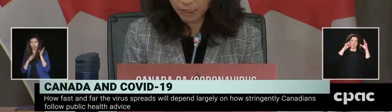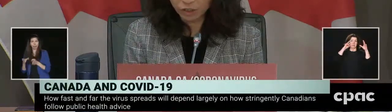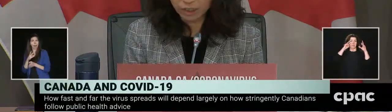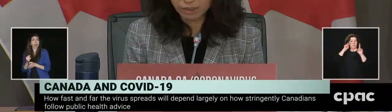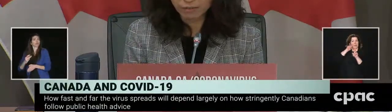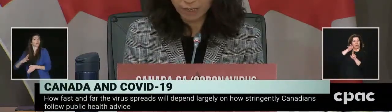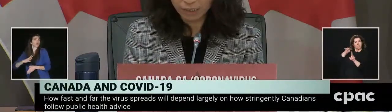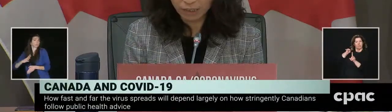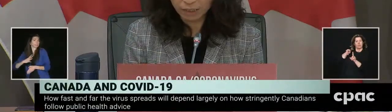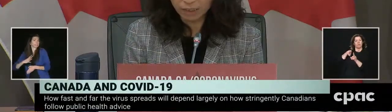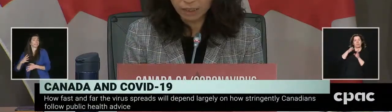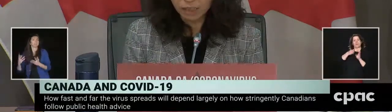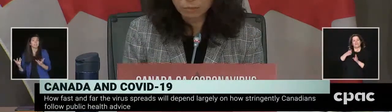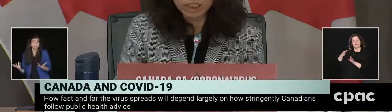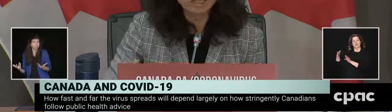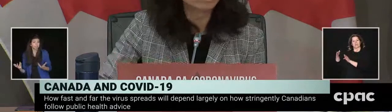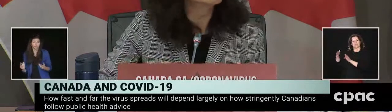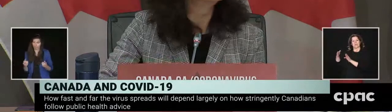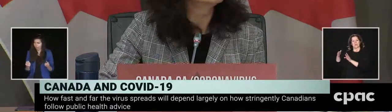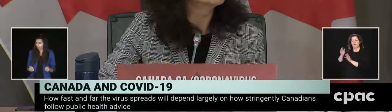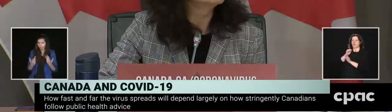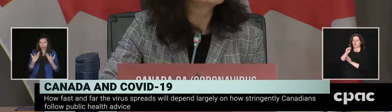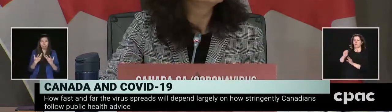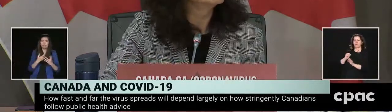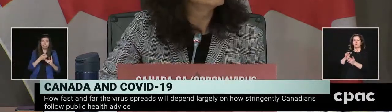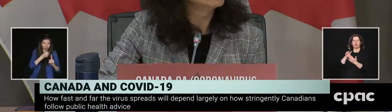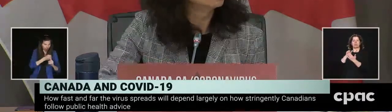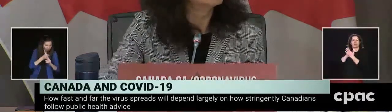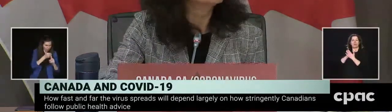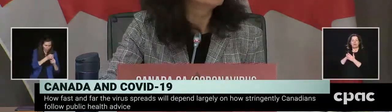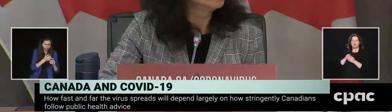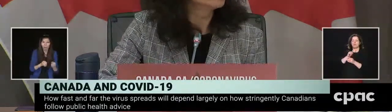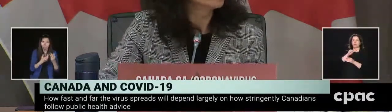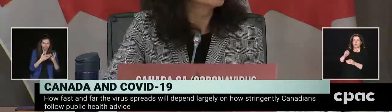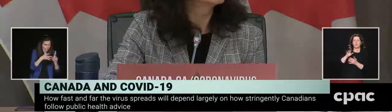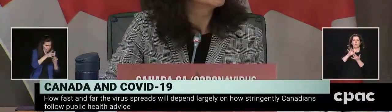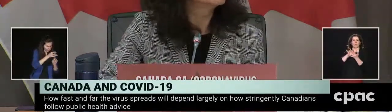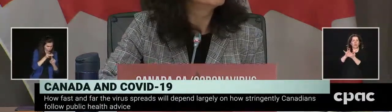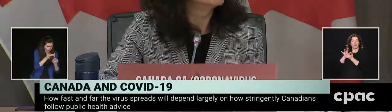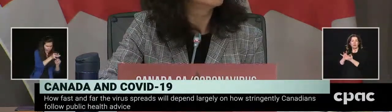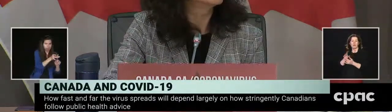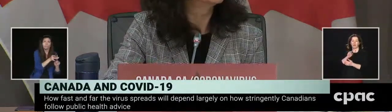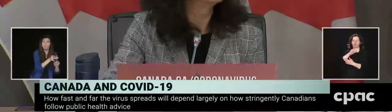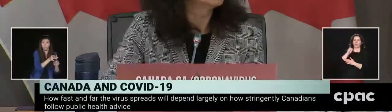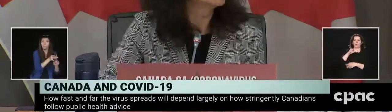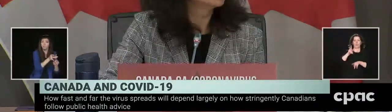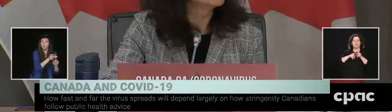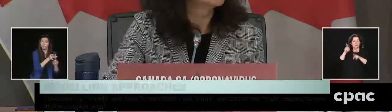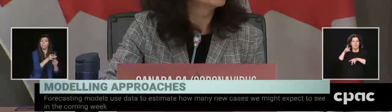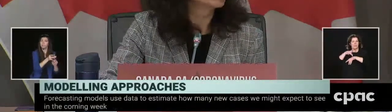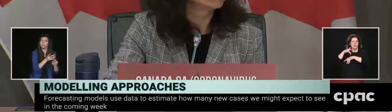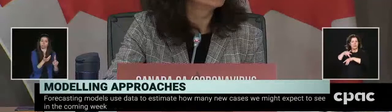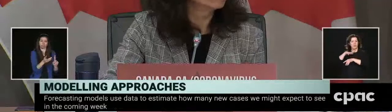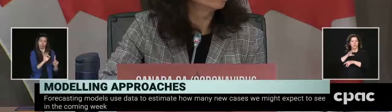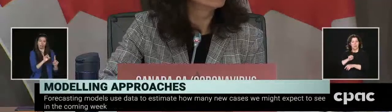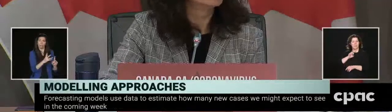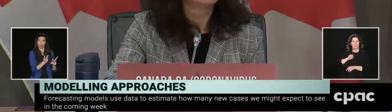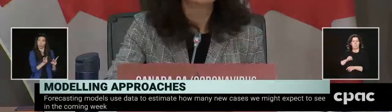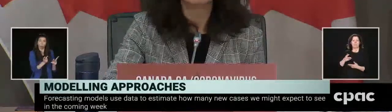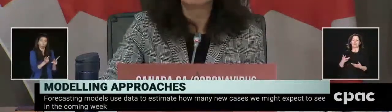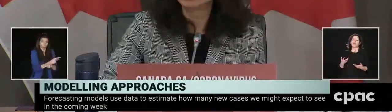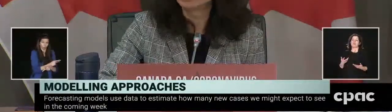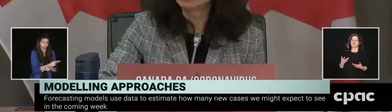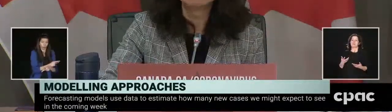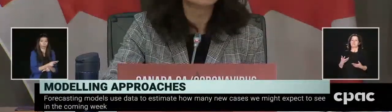percentage of populations infected beyond those ranges will mean that the health system will find it really difficult to cope.